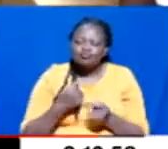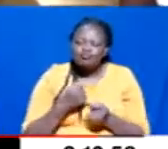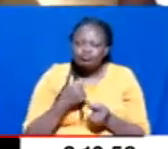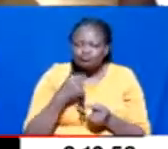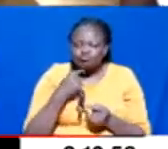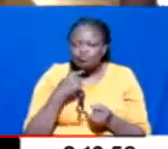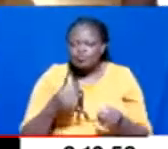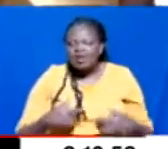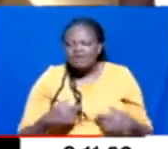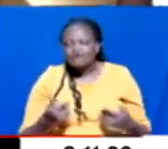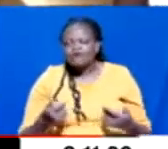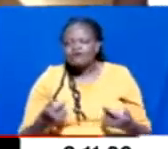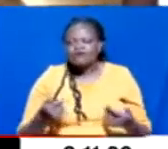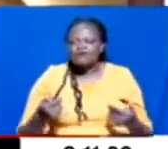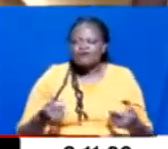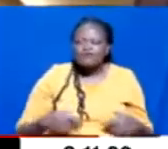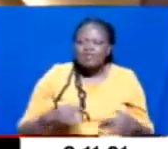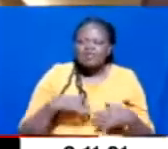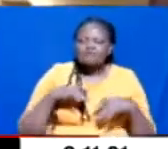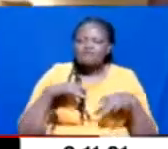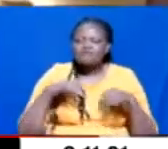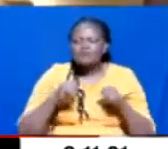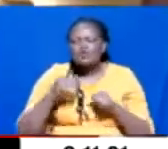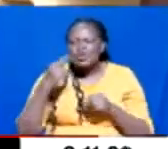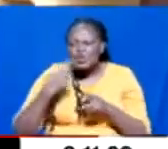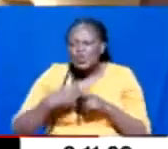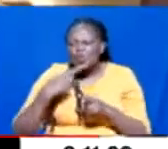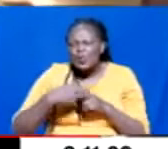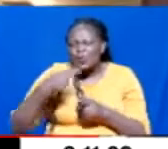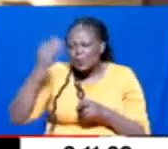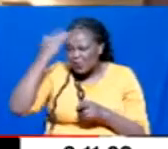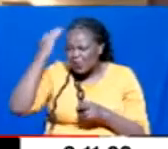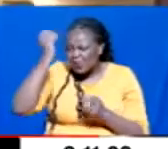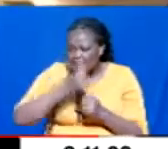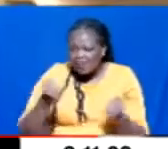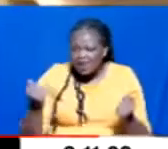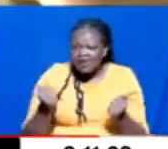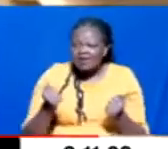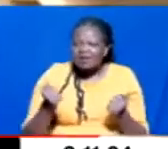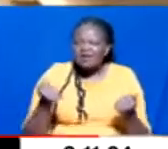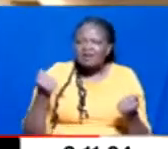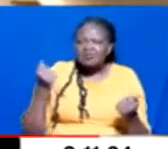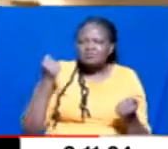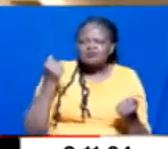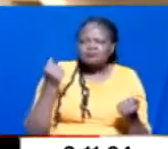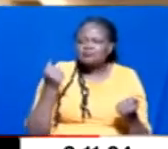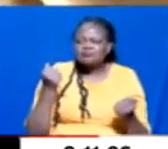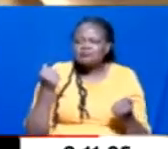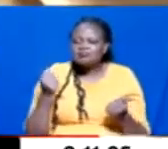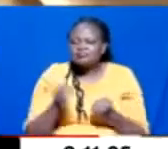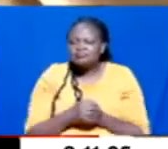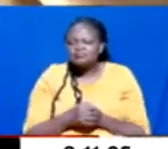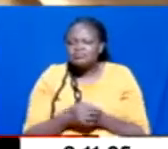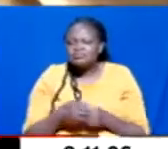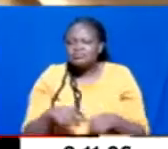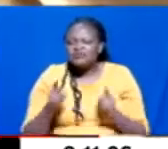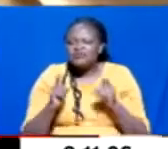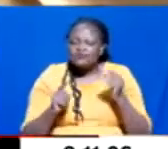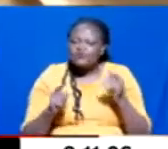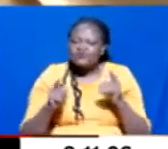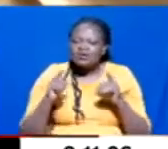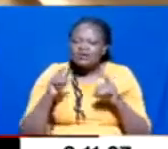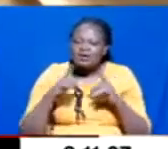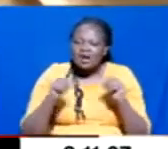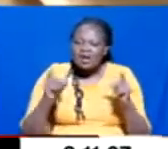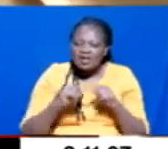been feted. Their names are known. Even they have the cards, the identity cards